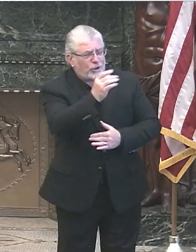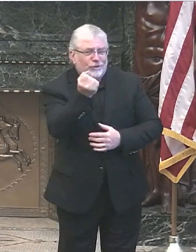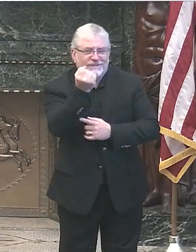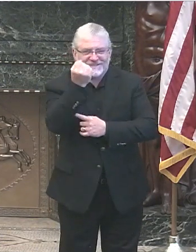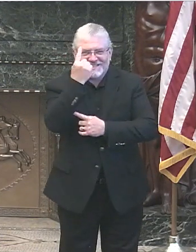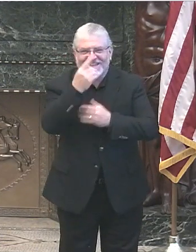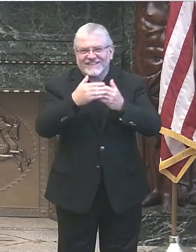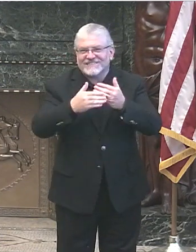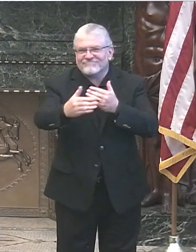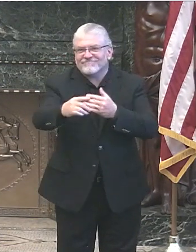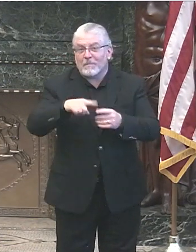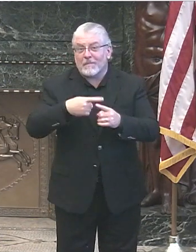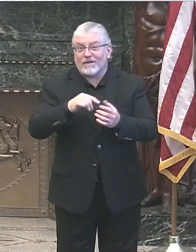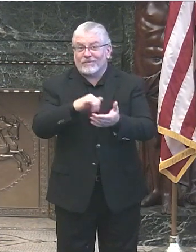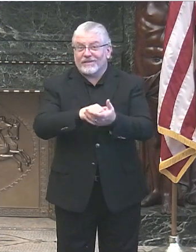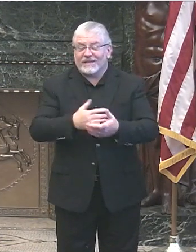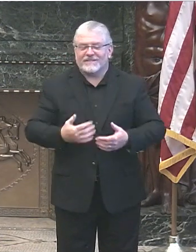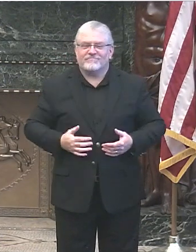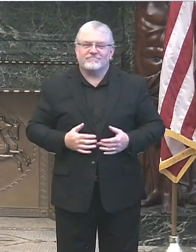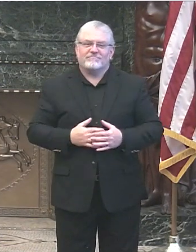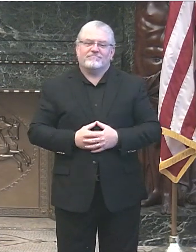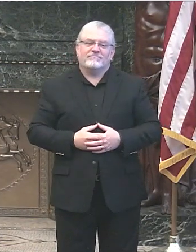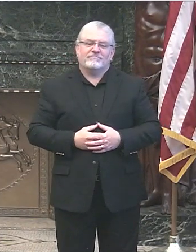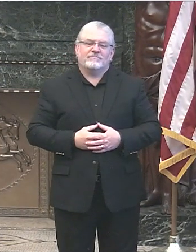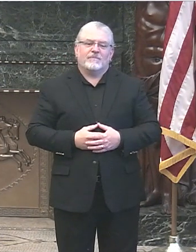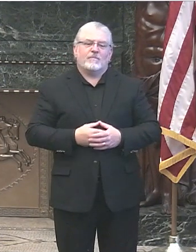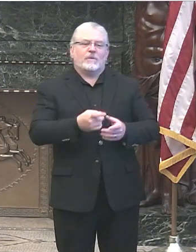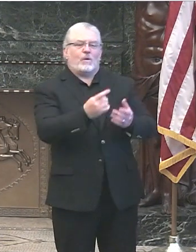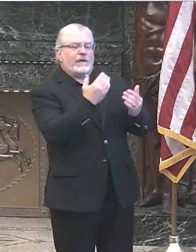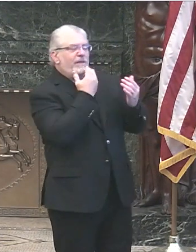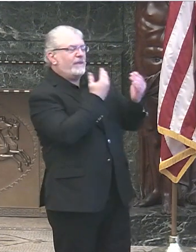That was a really long no. Okay, thanks, Brian.